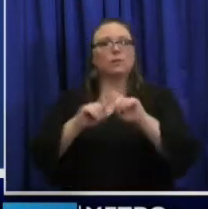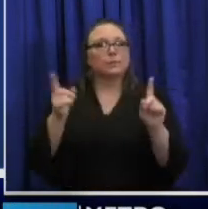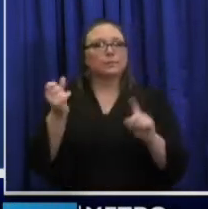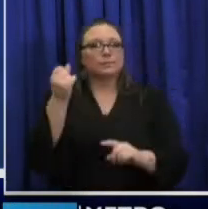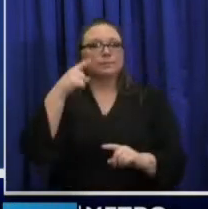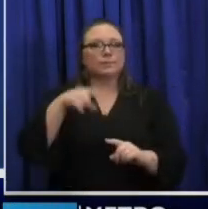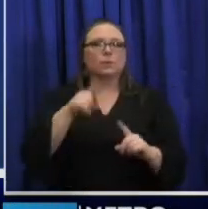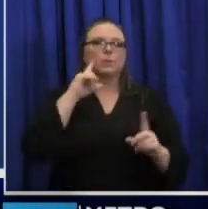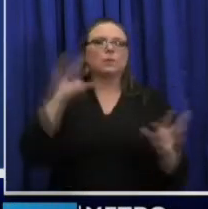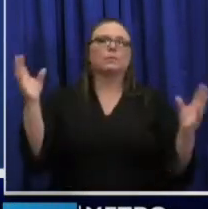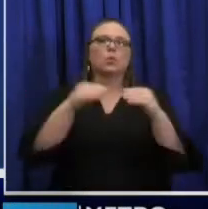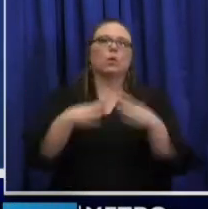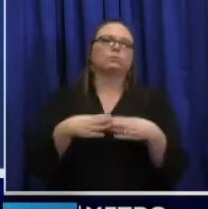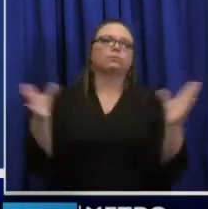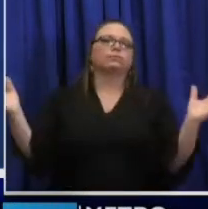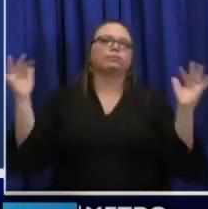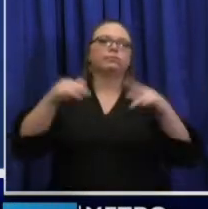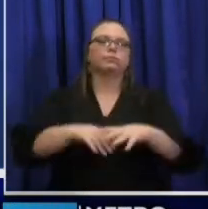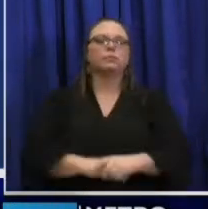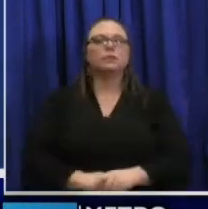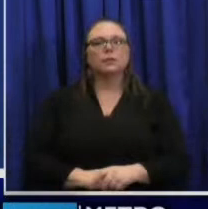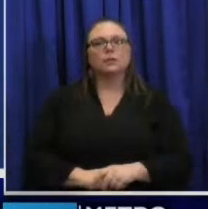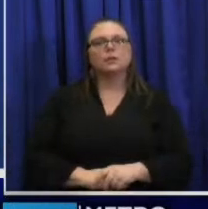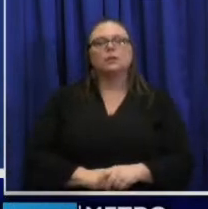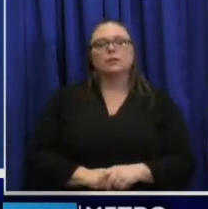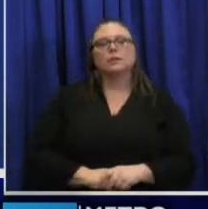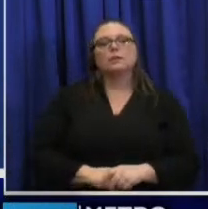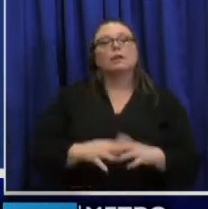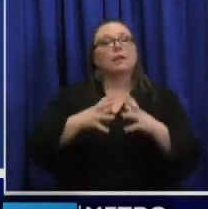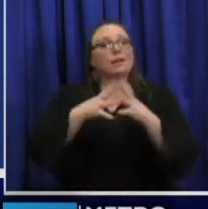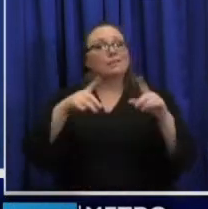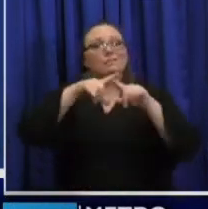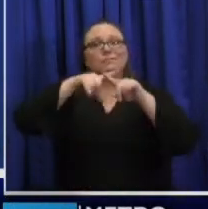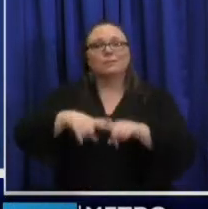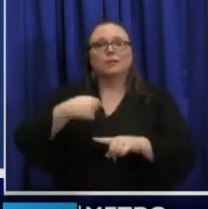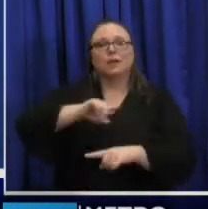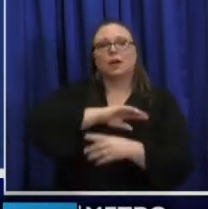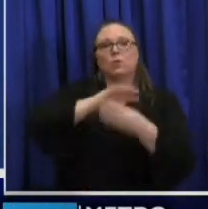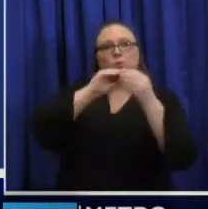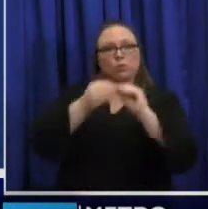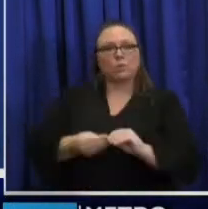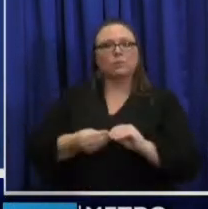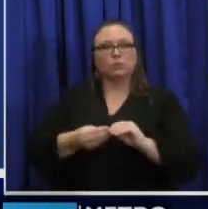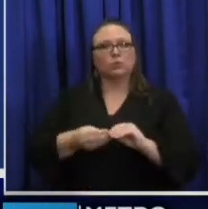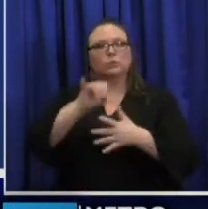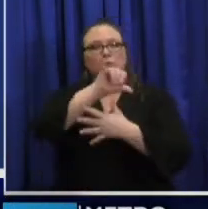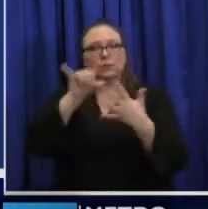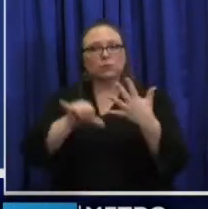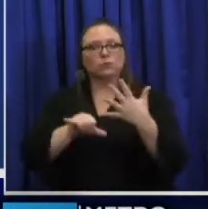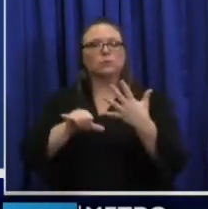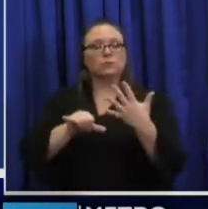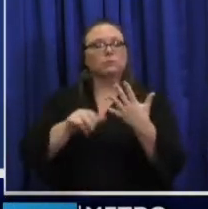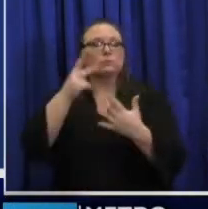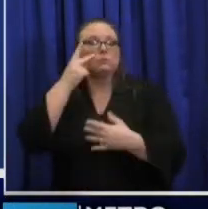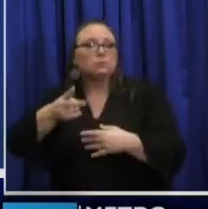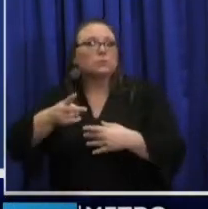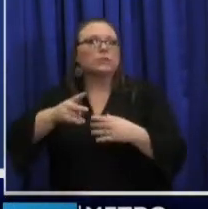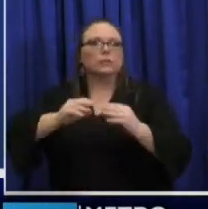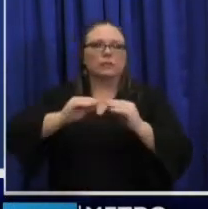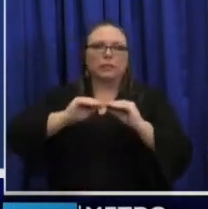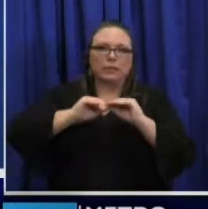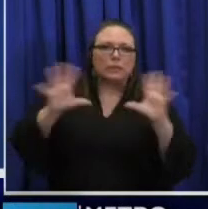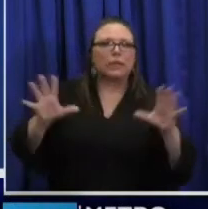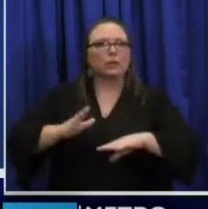be broader. A lot of this, I think, does depend on our disease numbers, which there's clearly